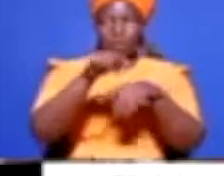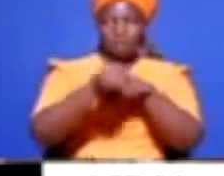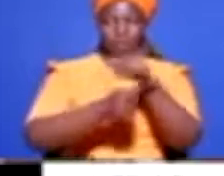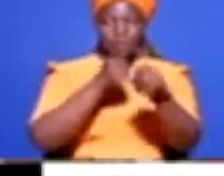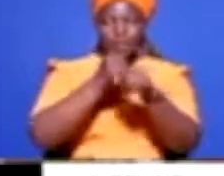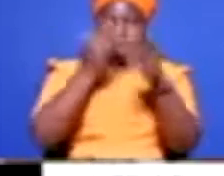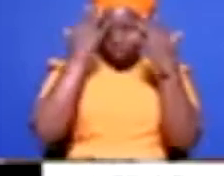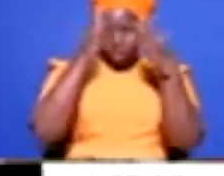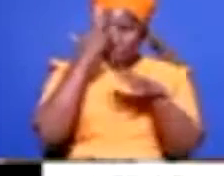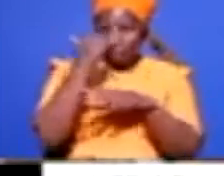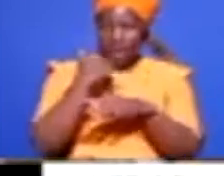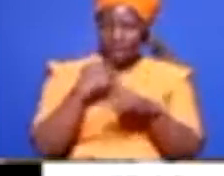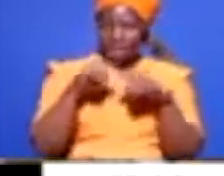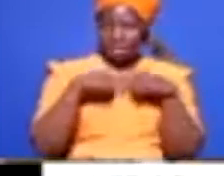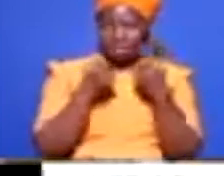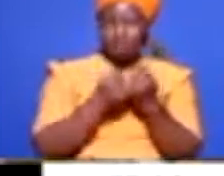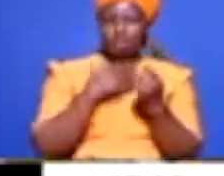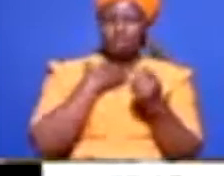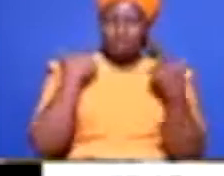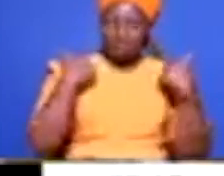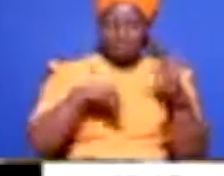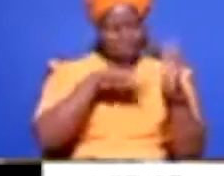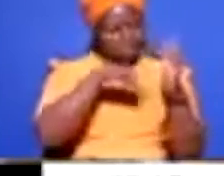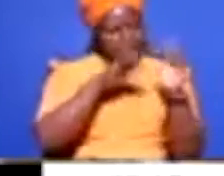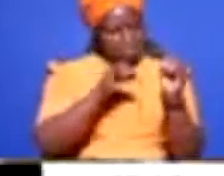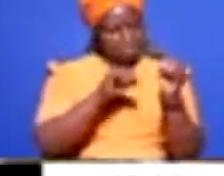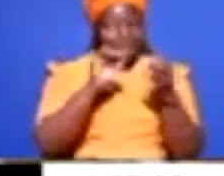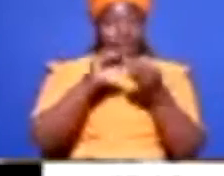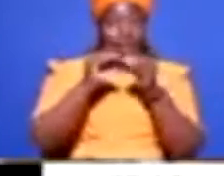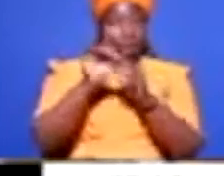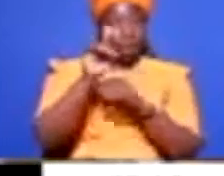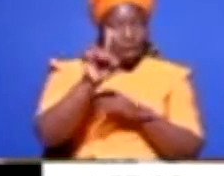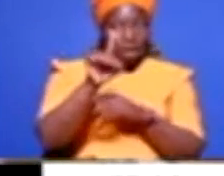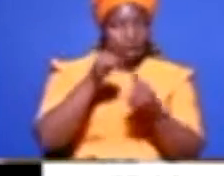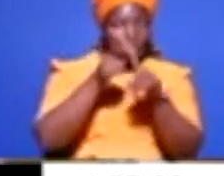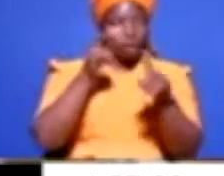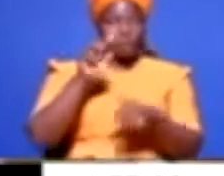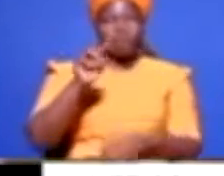you. Number one, from Mangu High School,